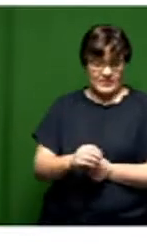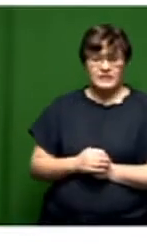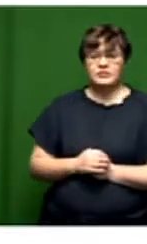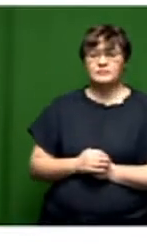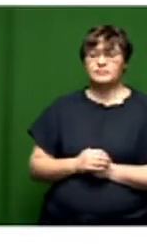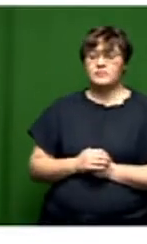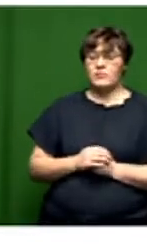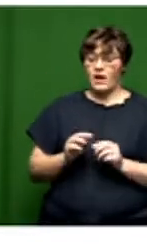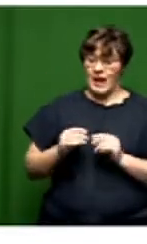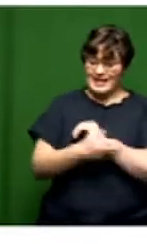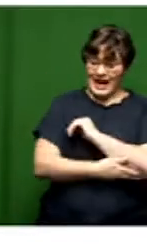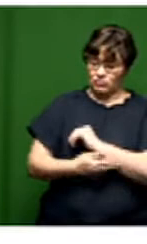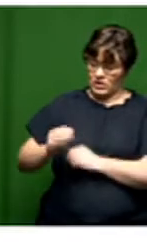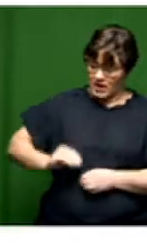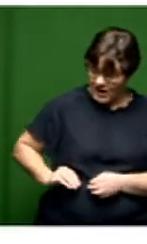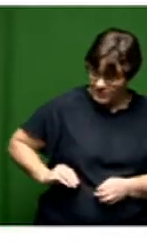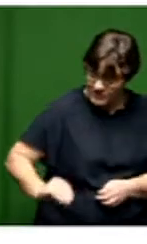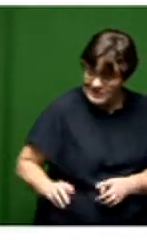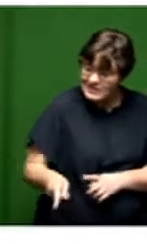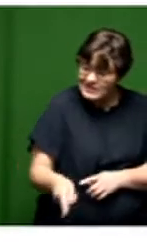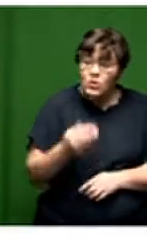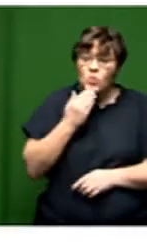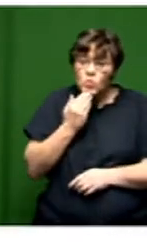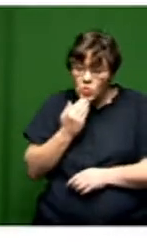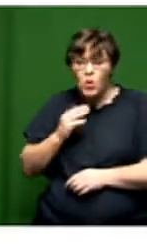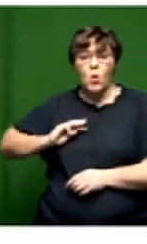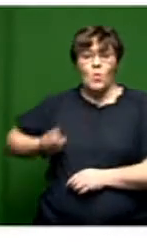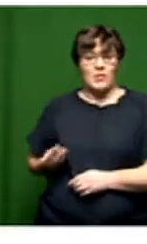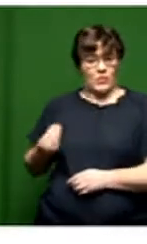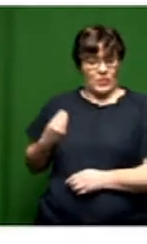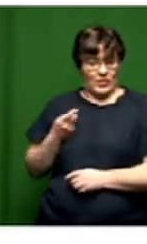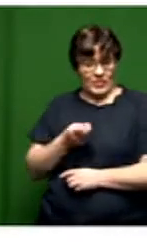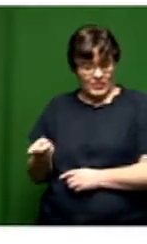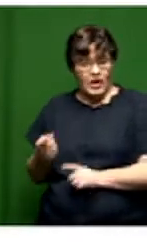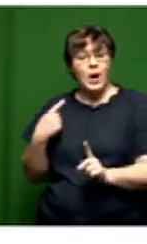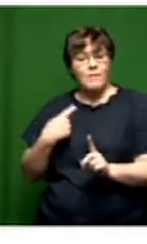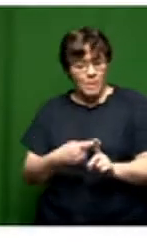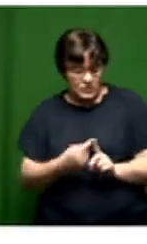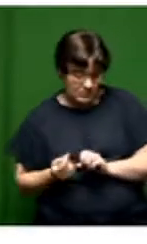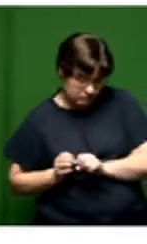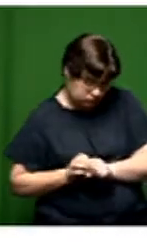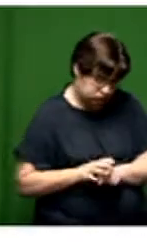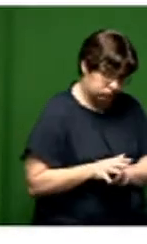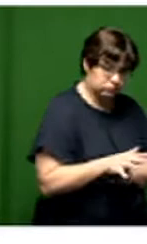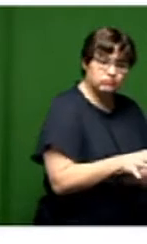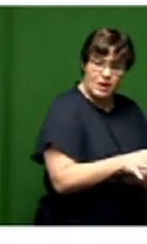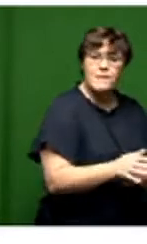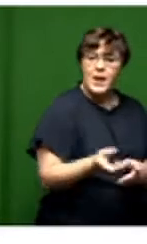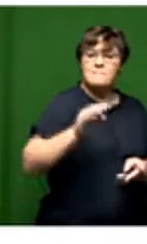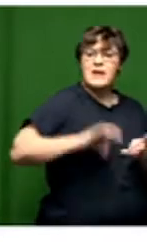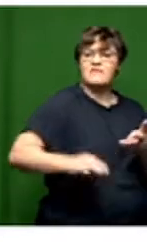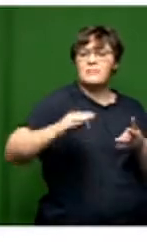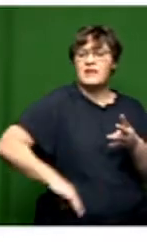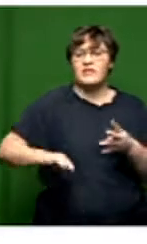that if a nation invests in its girls and young women, it creates a positive ripple effect that yields multiple